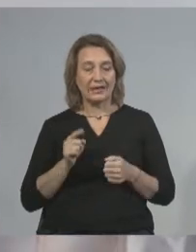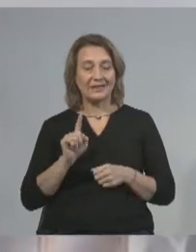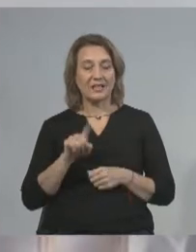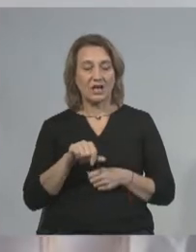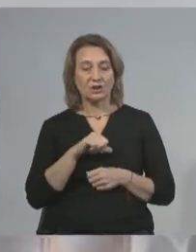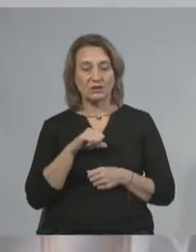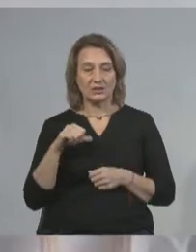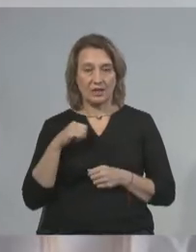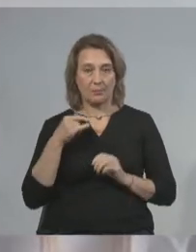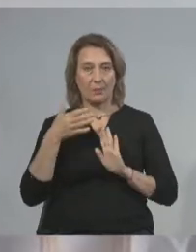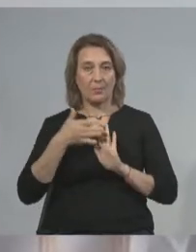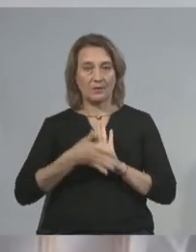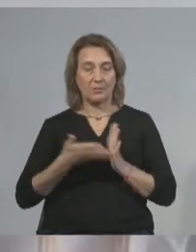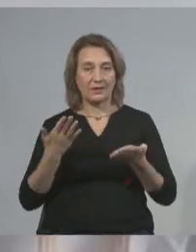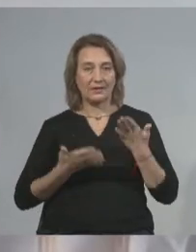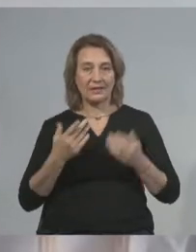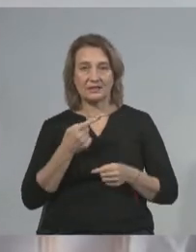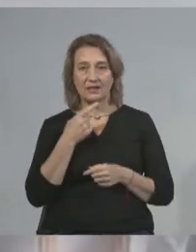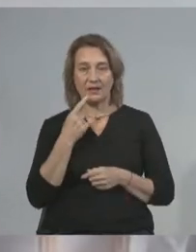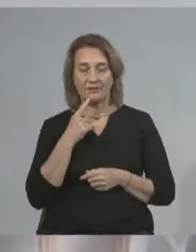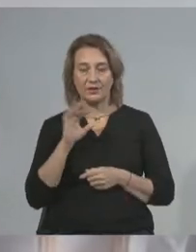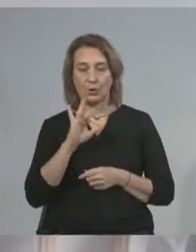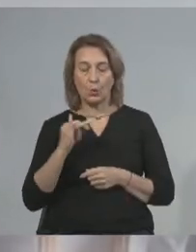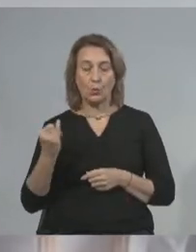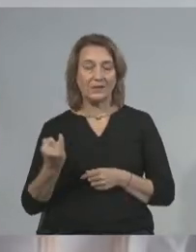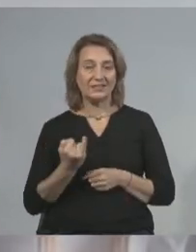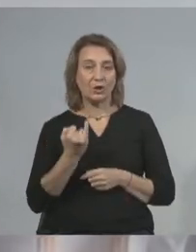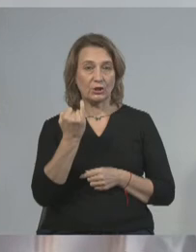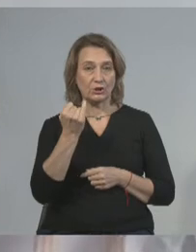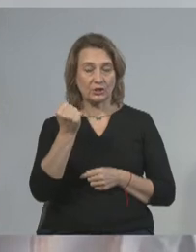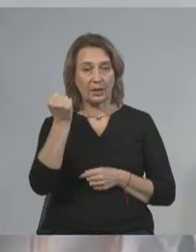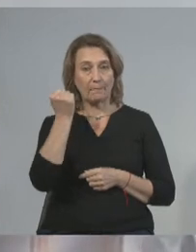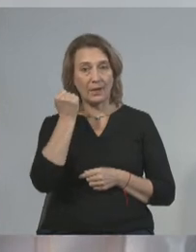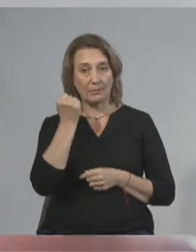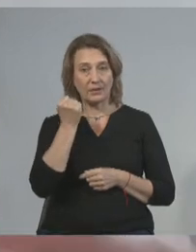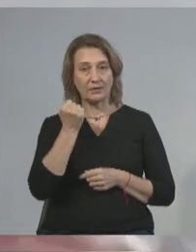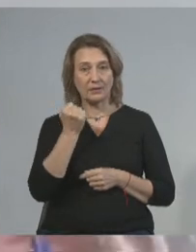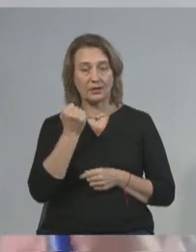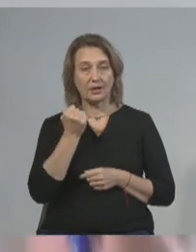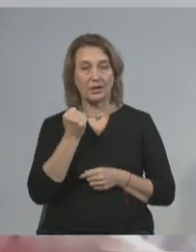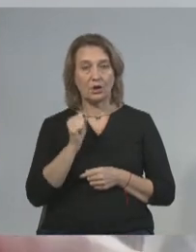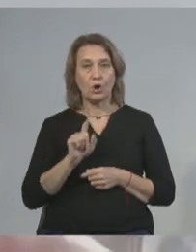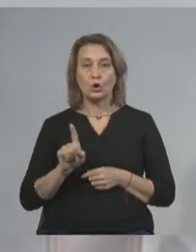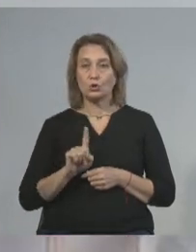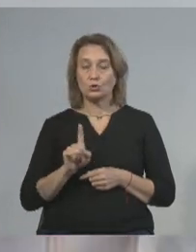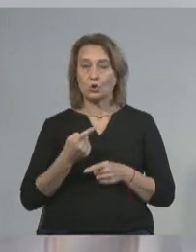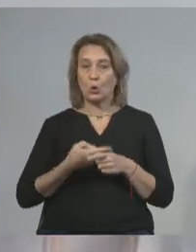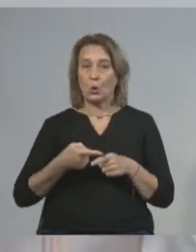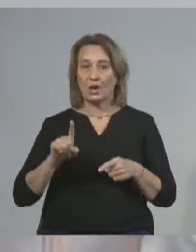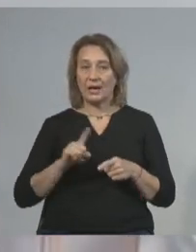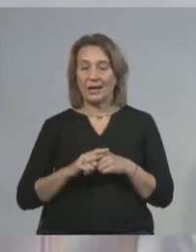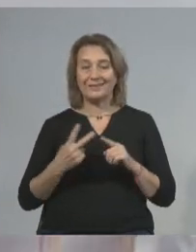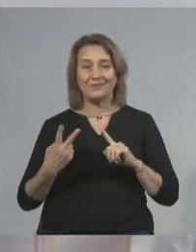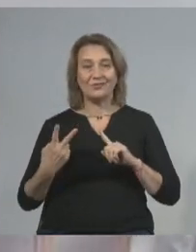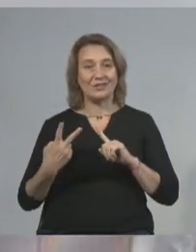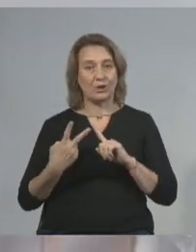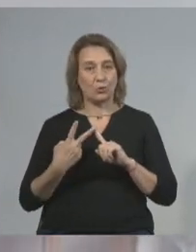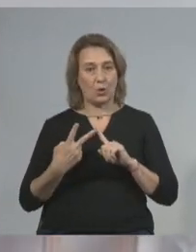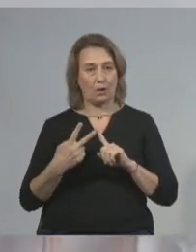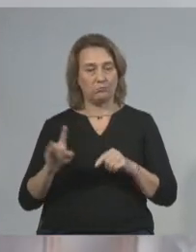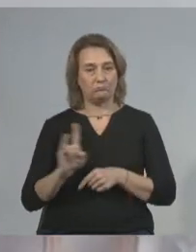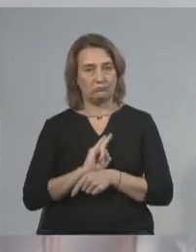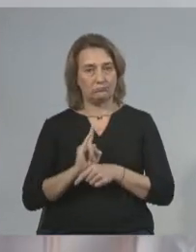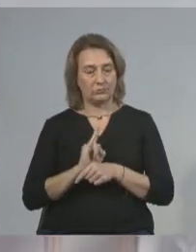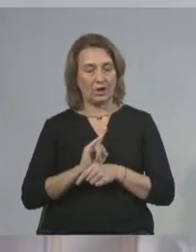once heard and if you speak about the historical memory that's a